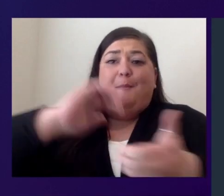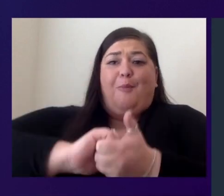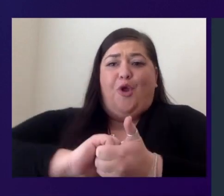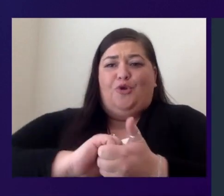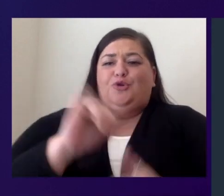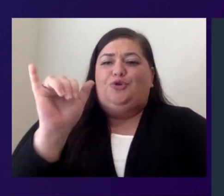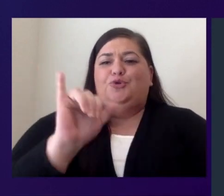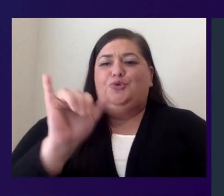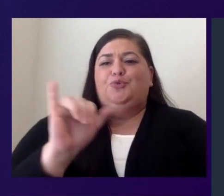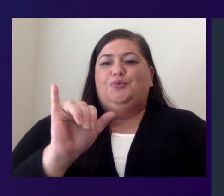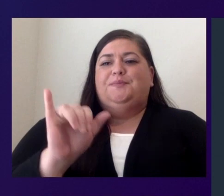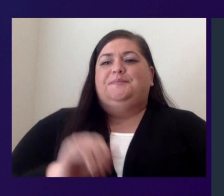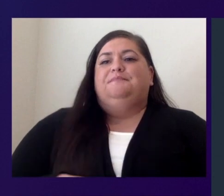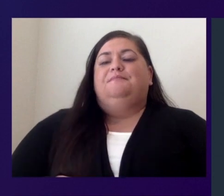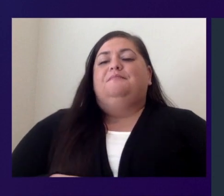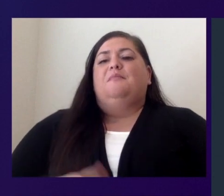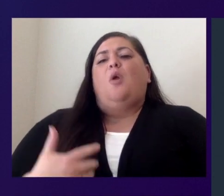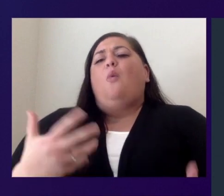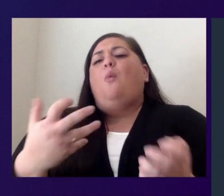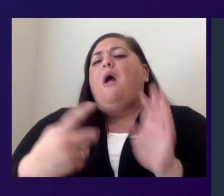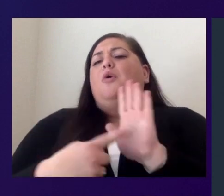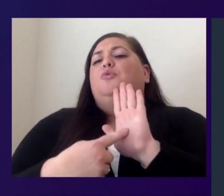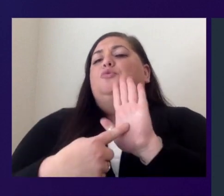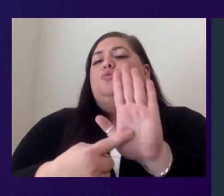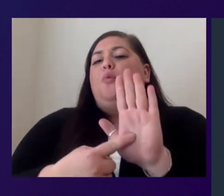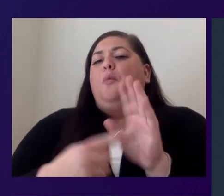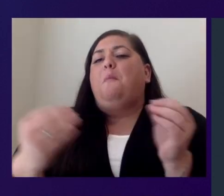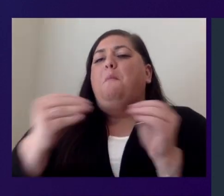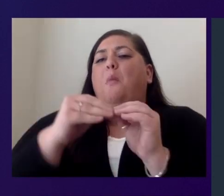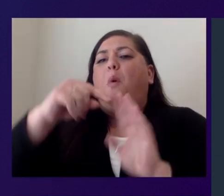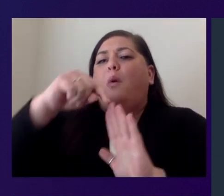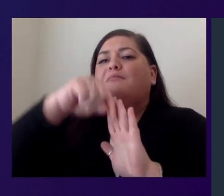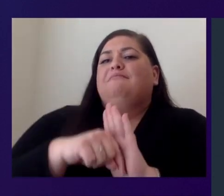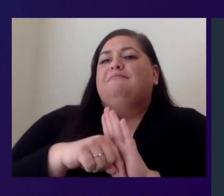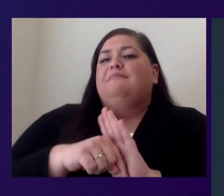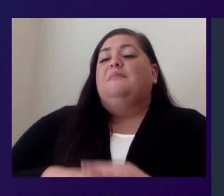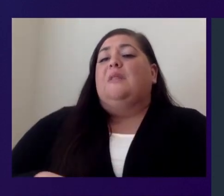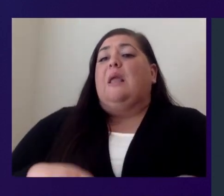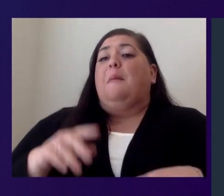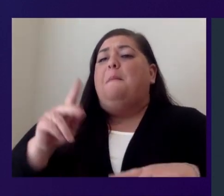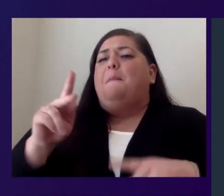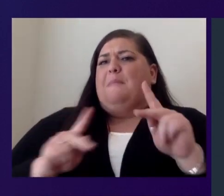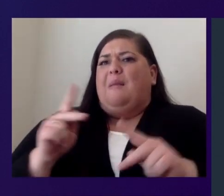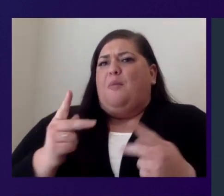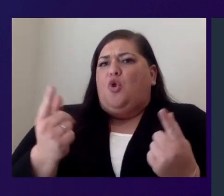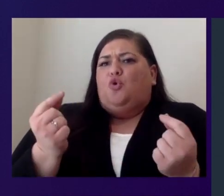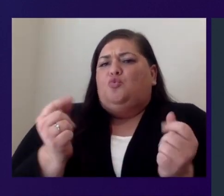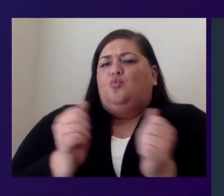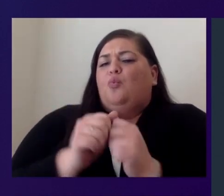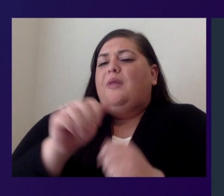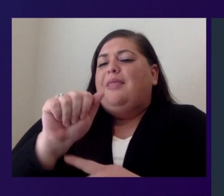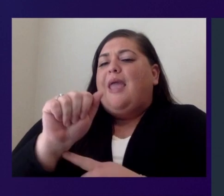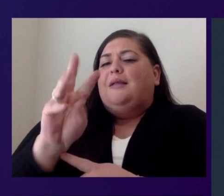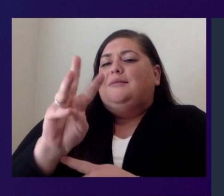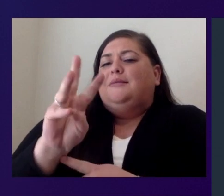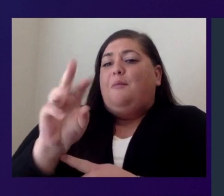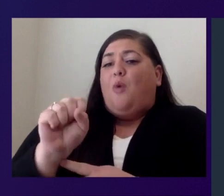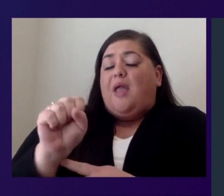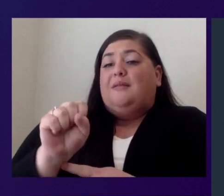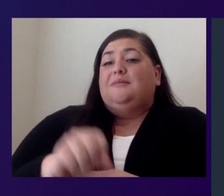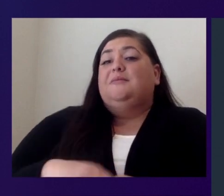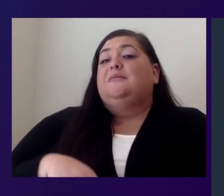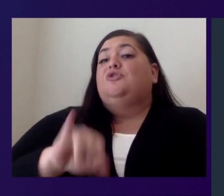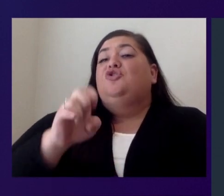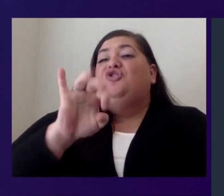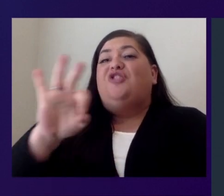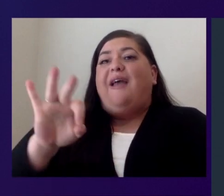Let's see a little bit about this in action though, right? Like, so what are the things that people are actually doing with AWS? Well, as Jeff and AM mentioned, we've